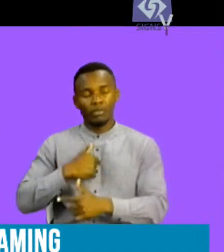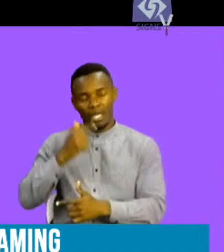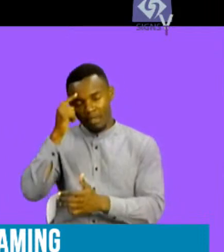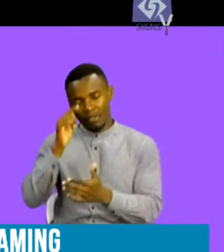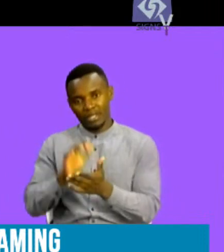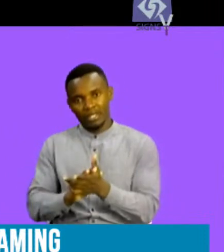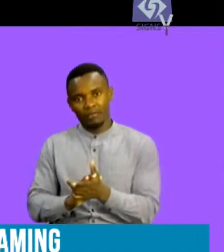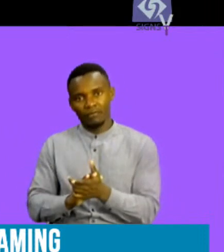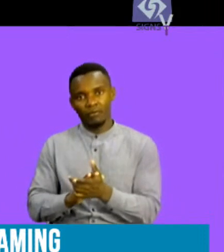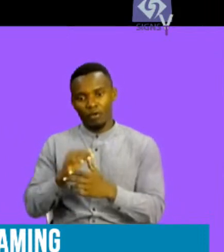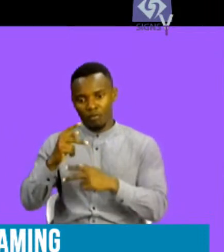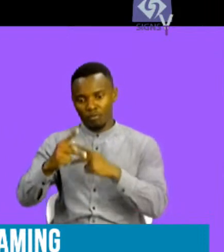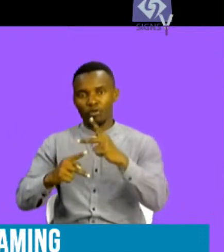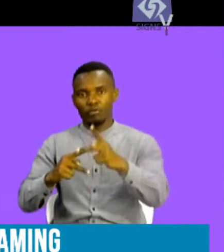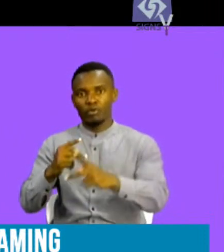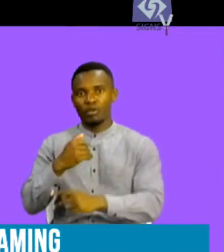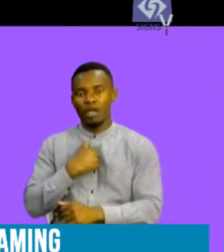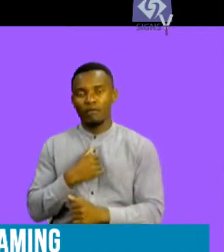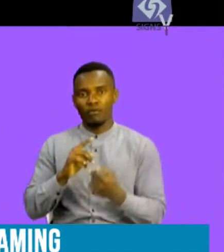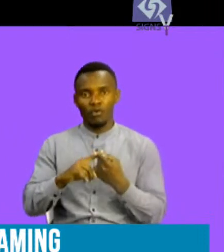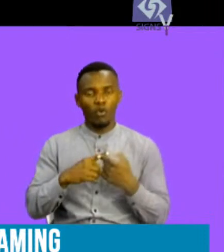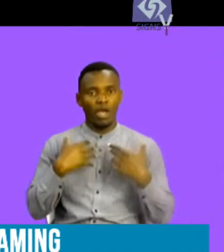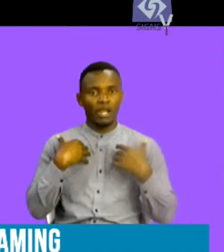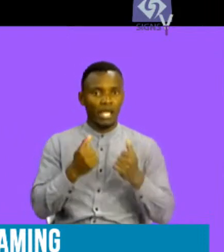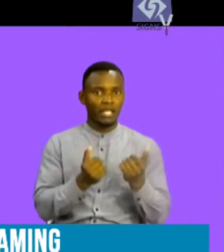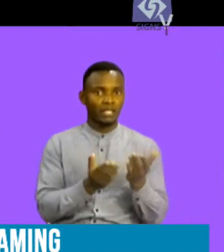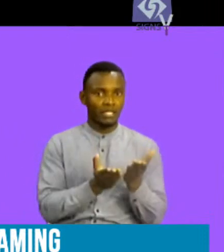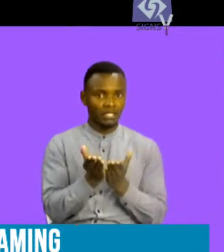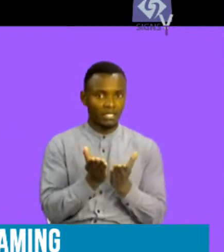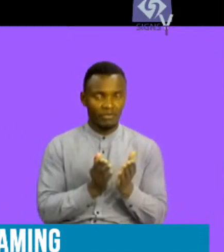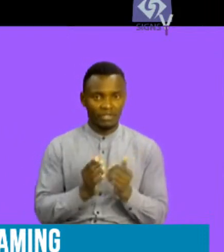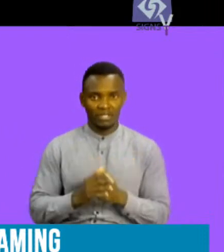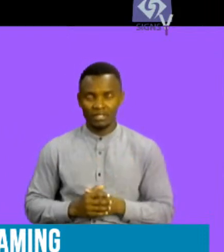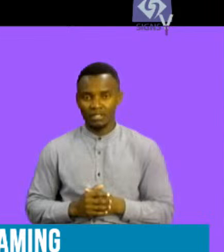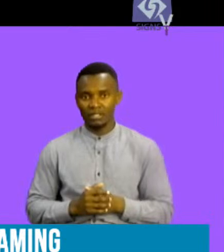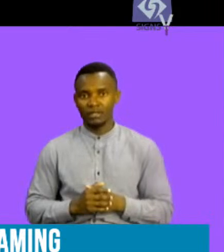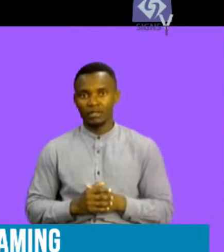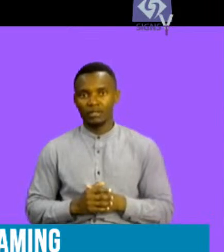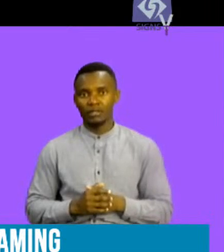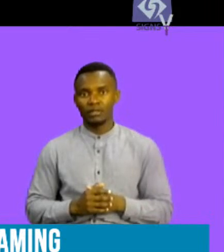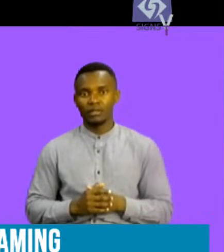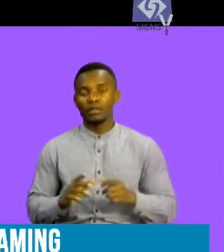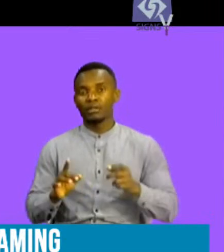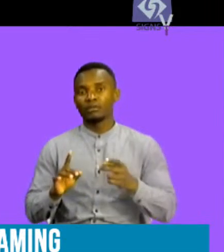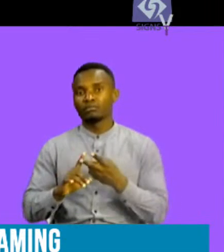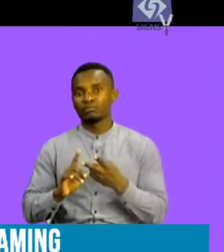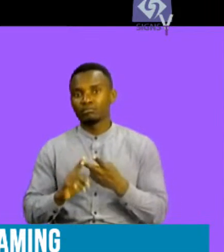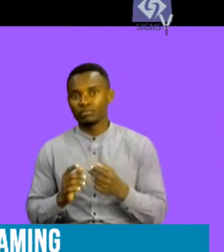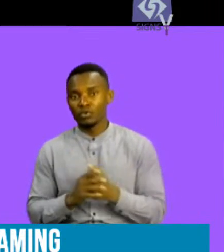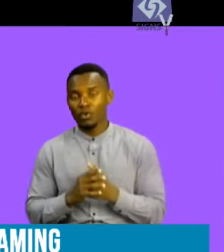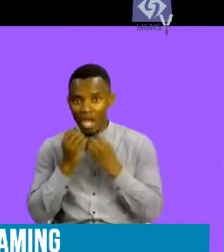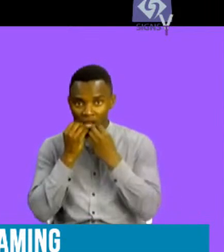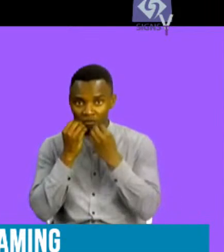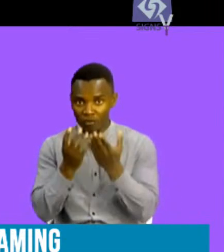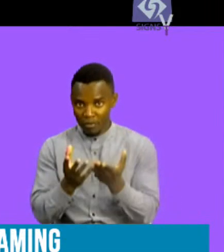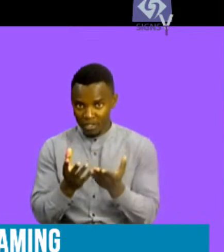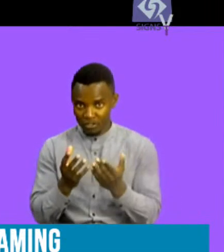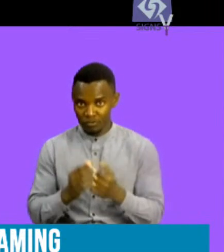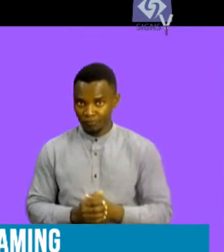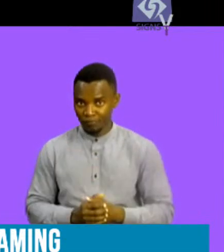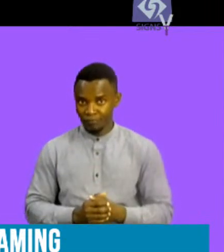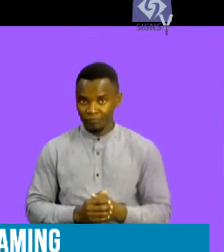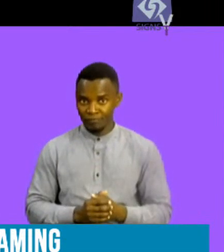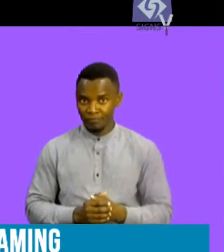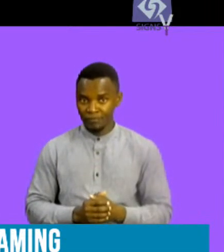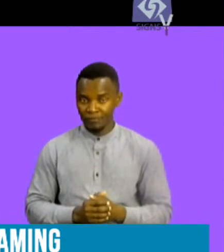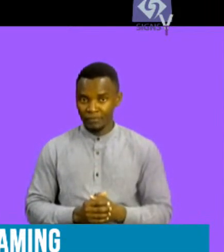be done. So one is the healthy services. Yeah. The other one is the information. Getting information, that